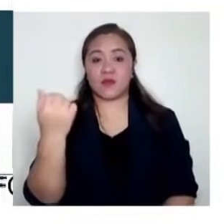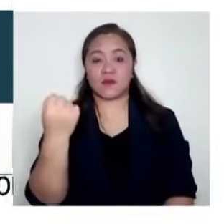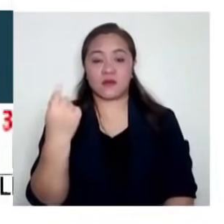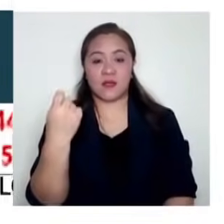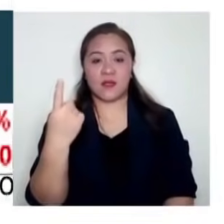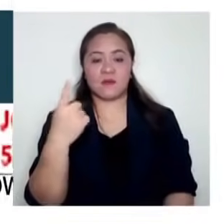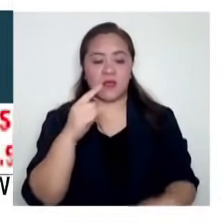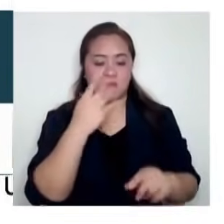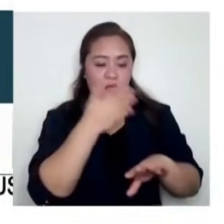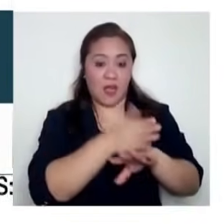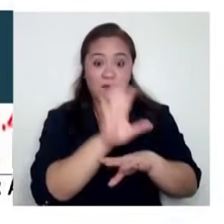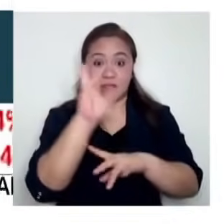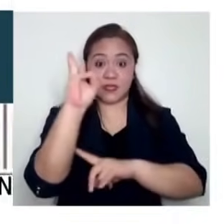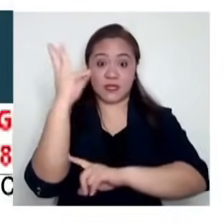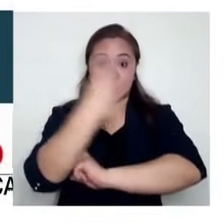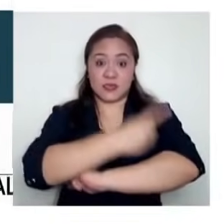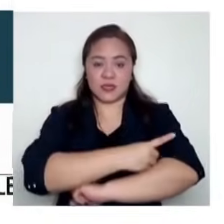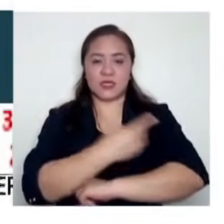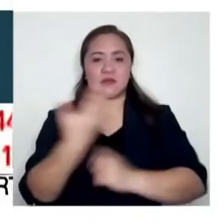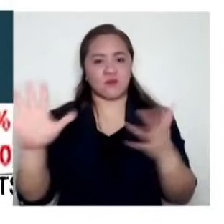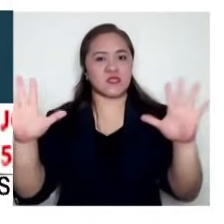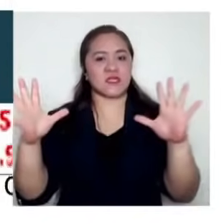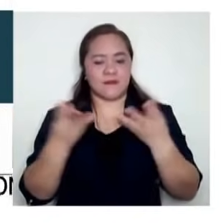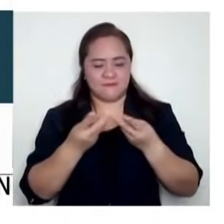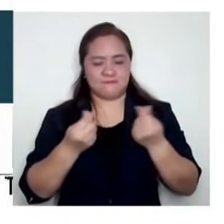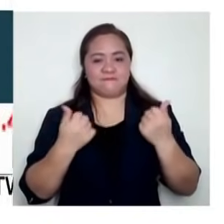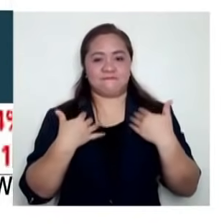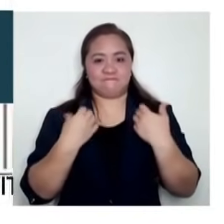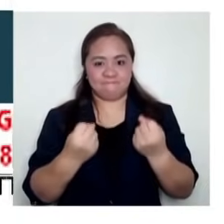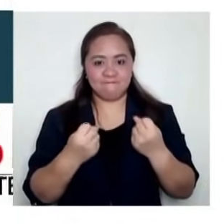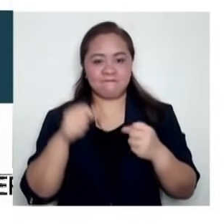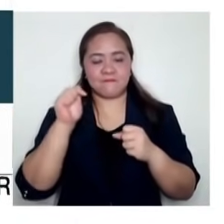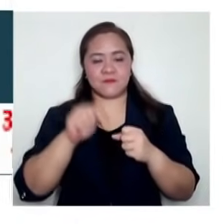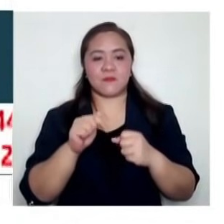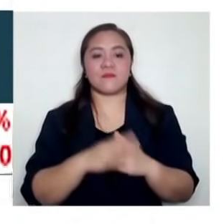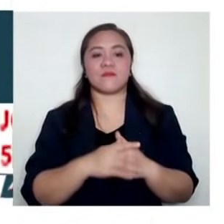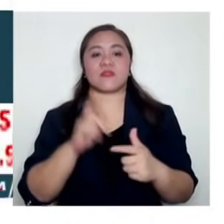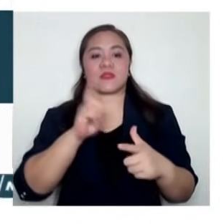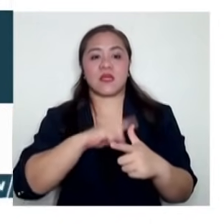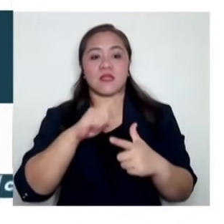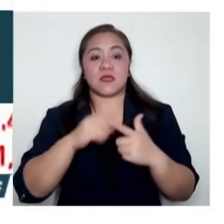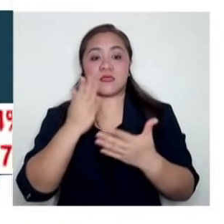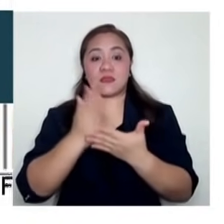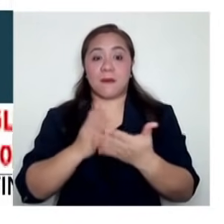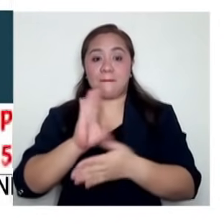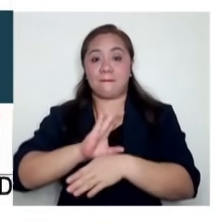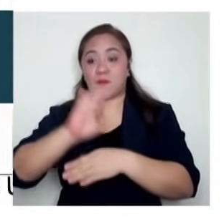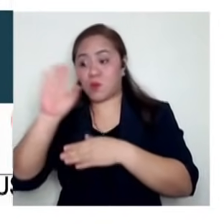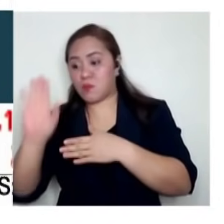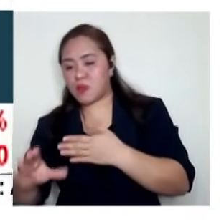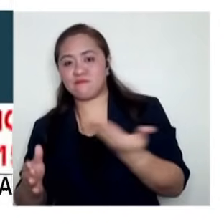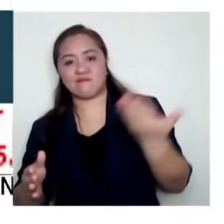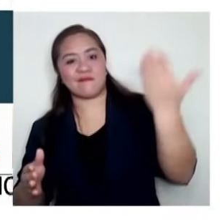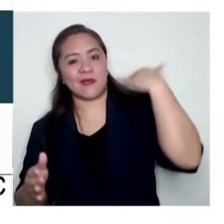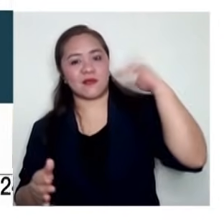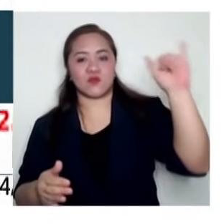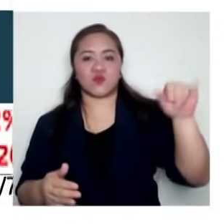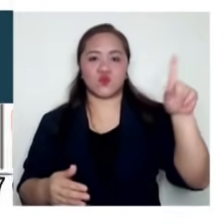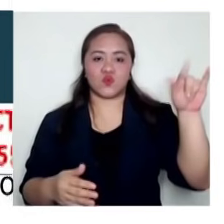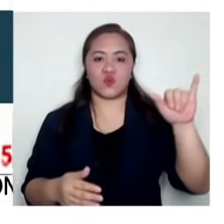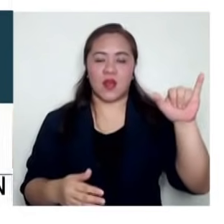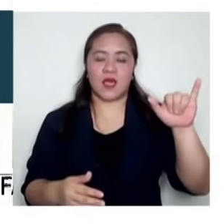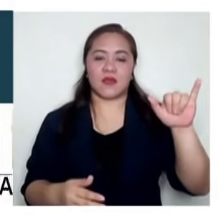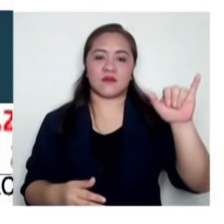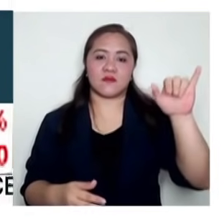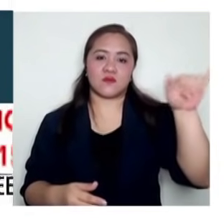were discharged and declared as recovered. Some of them, they finished their isolation July 2. So this is about 15 days